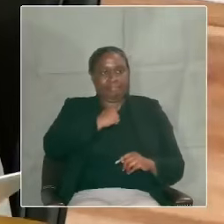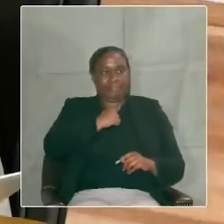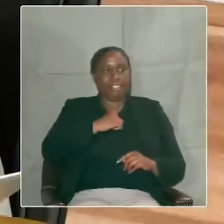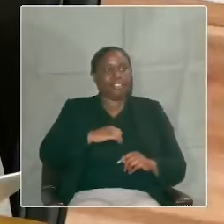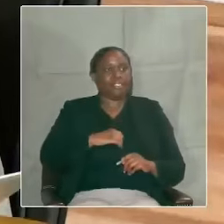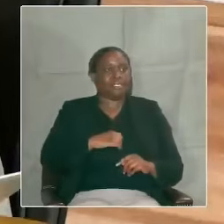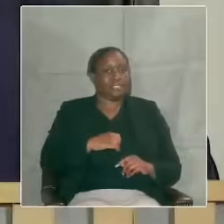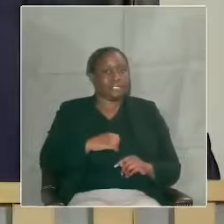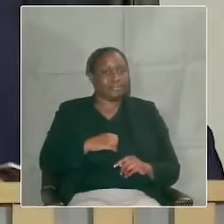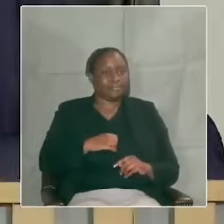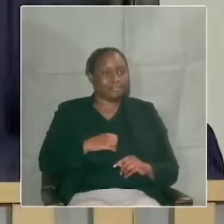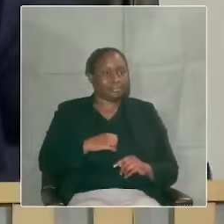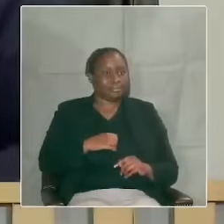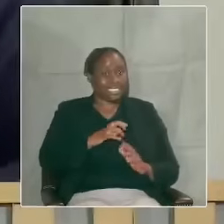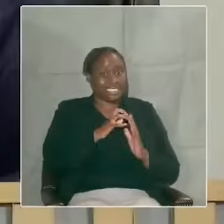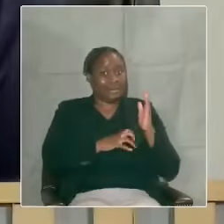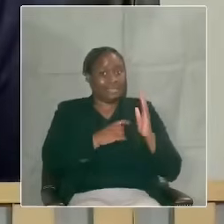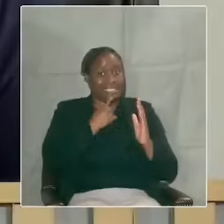advice?